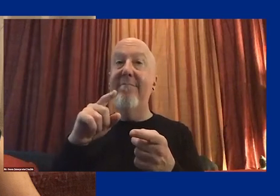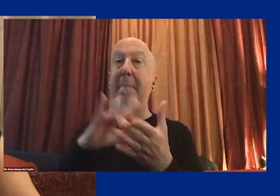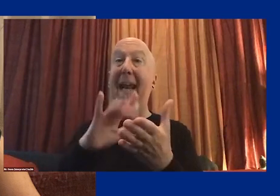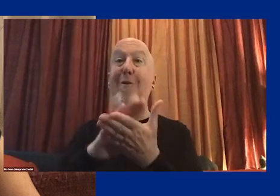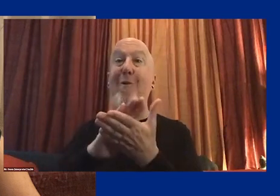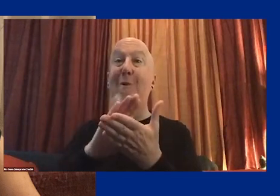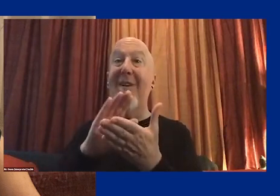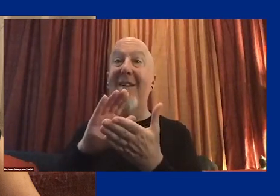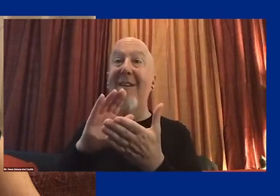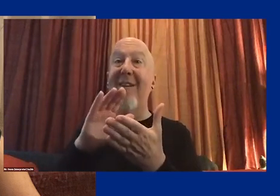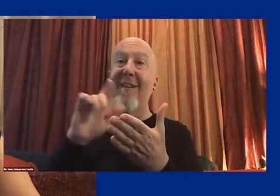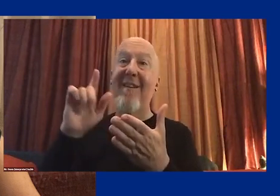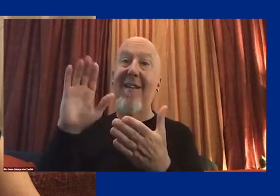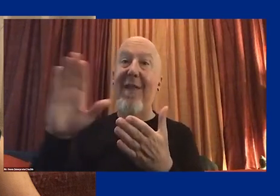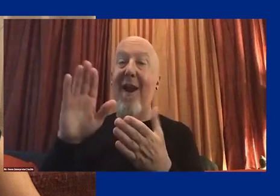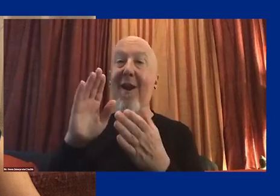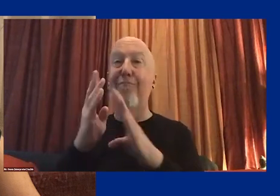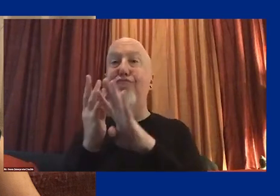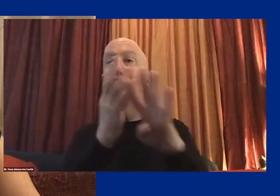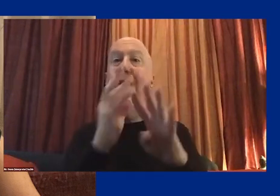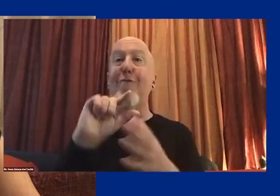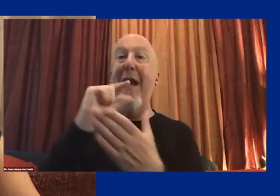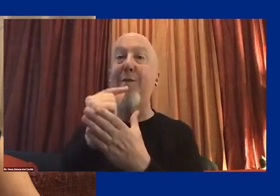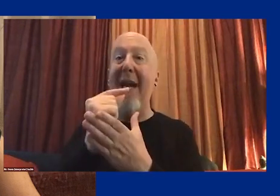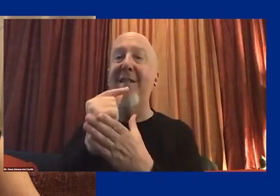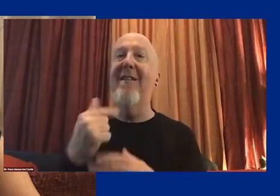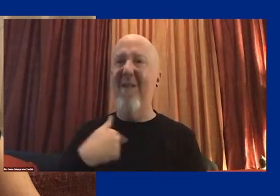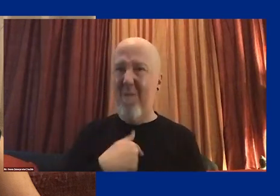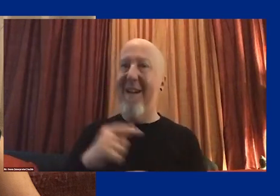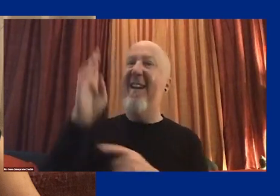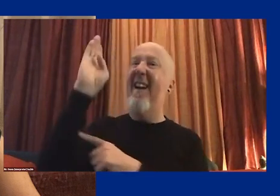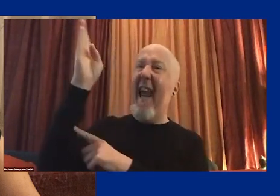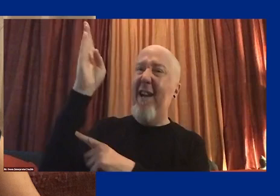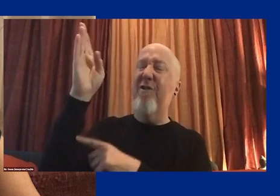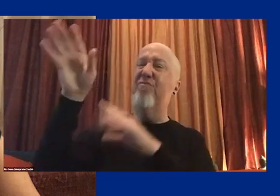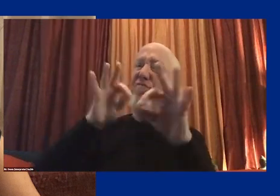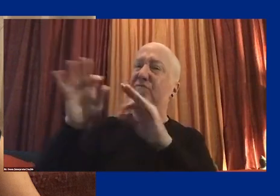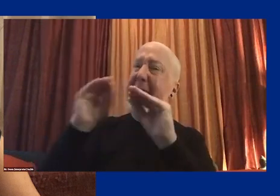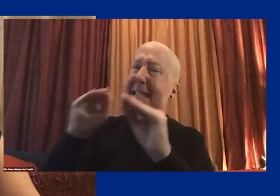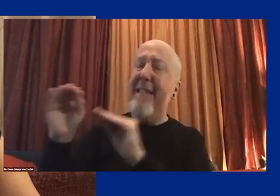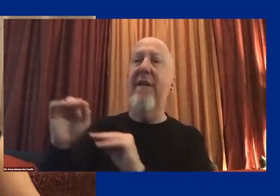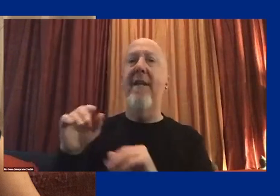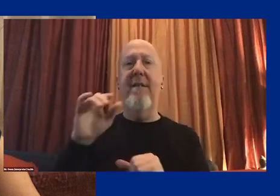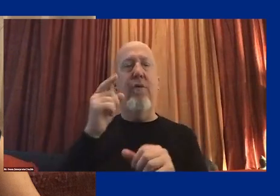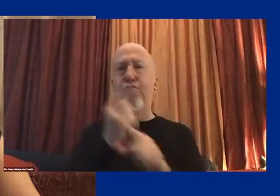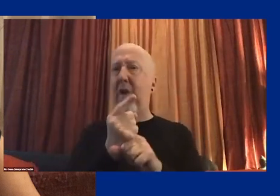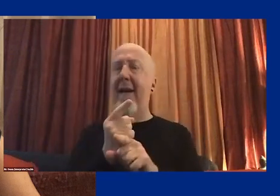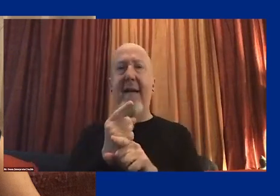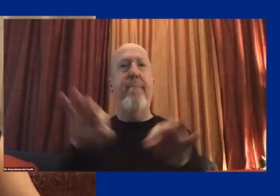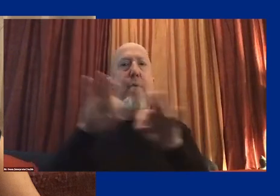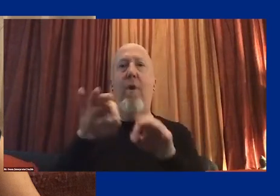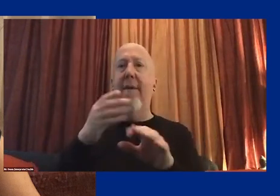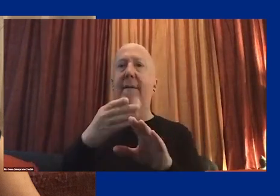of the community. So I really think it's about being proactive and educating. And definitely, if you're interested,